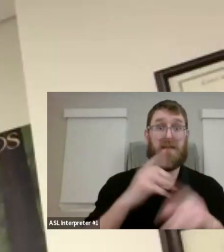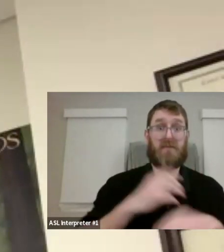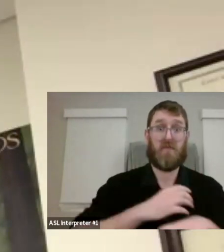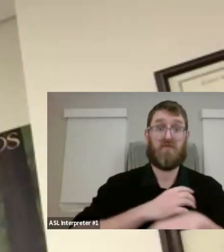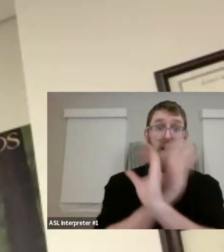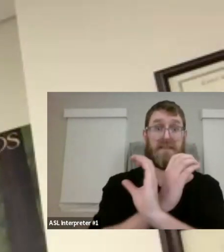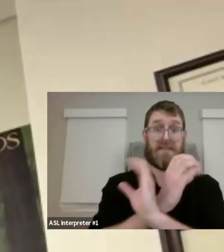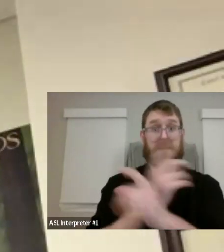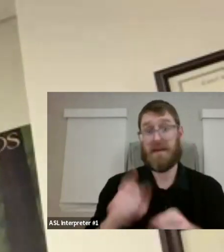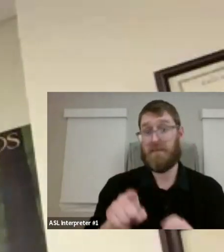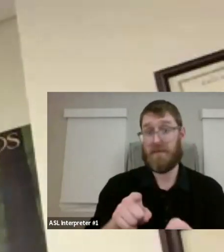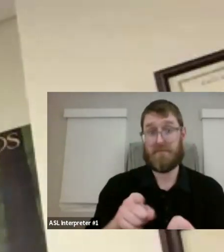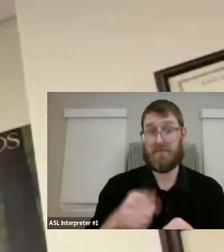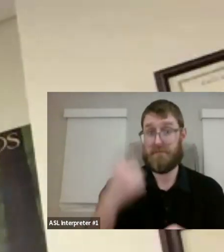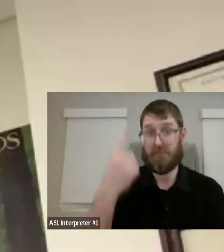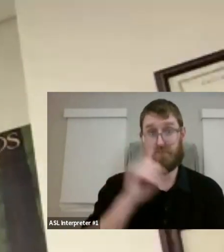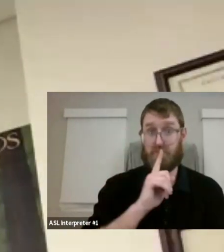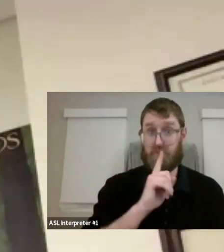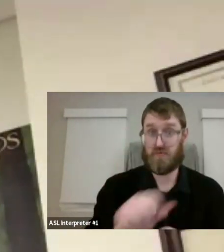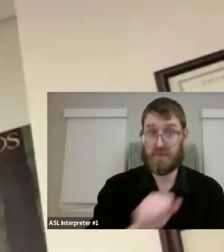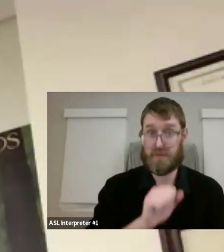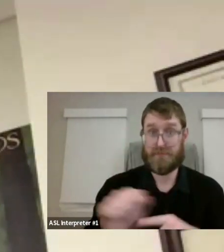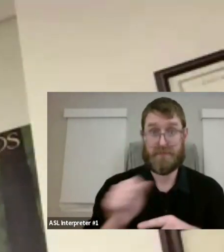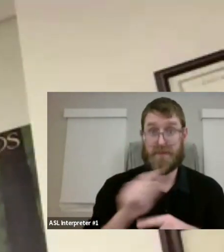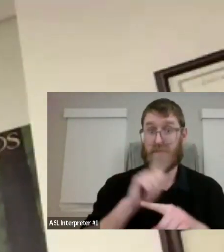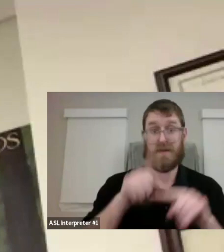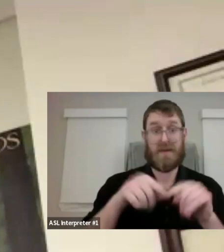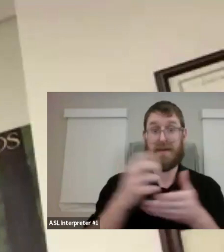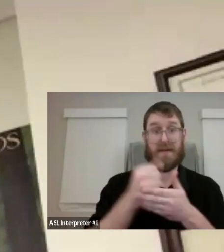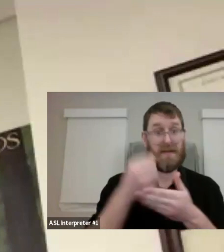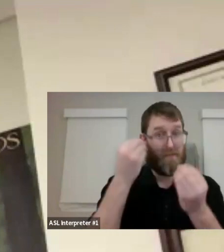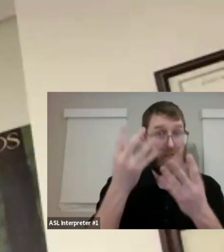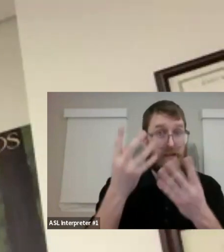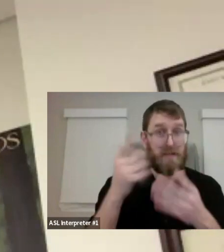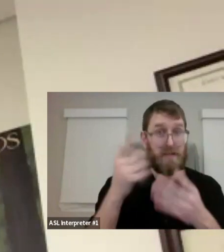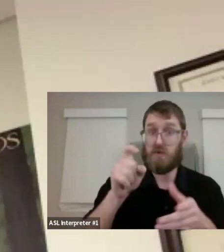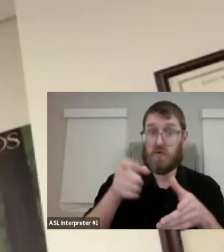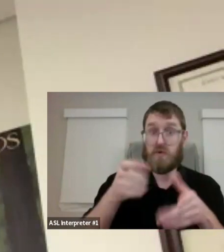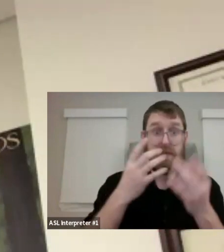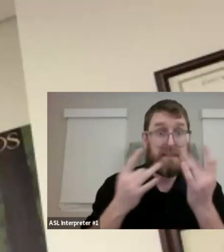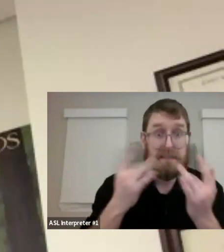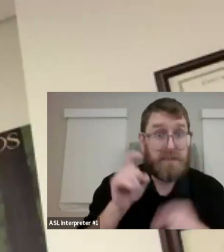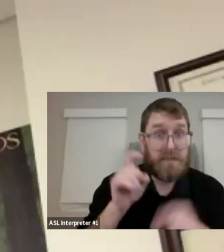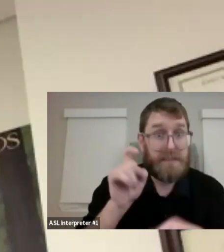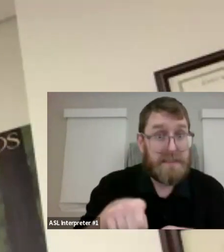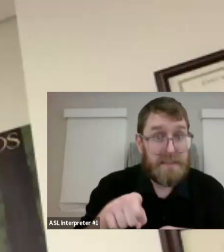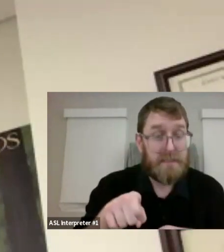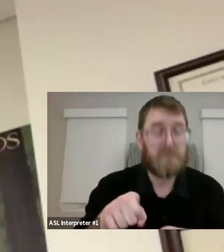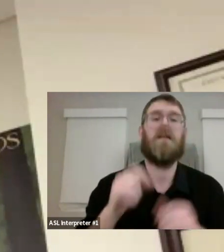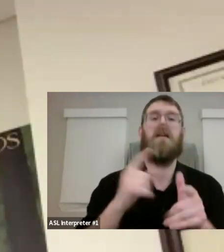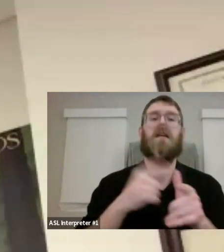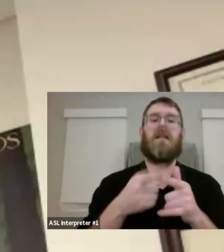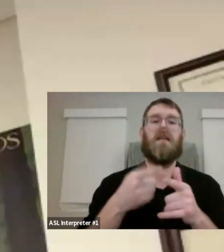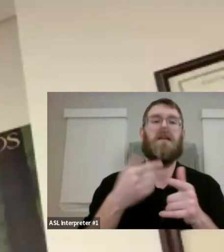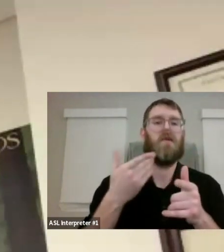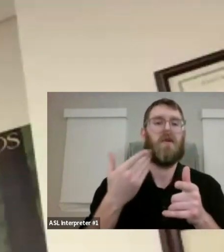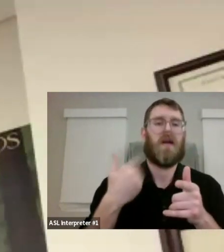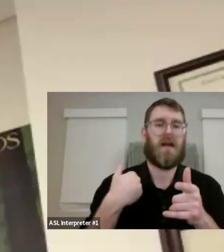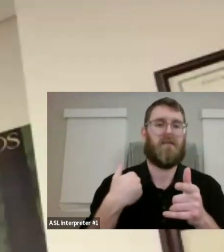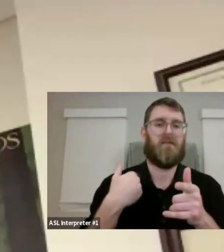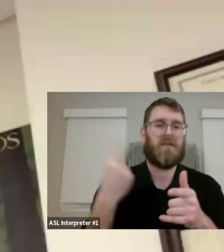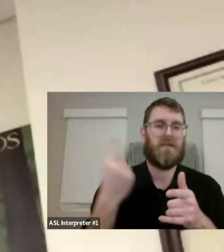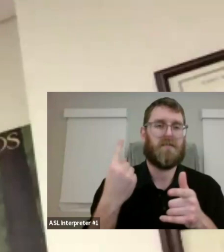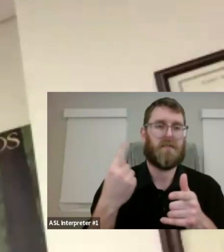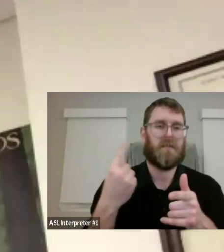some sort, and you cannot get information and you desperately need information, there is such a thing as